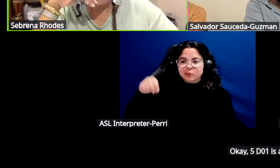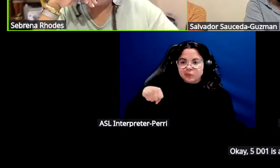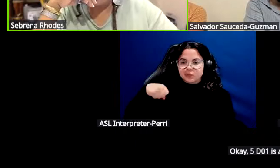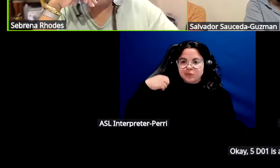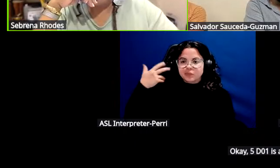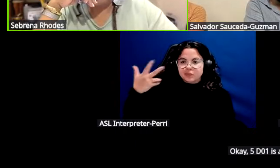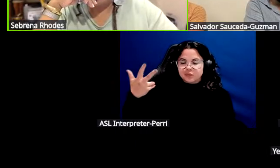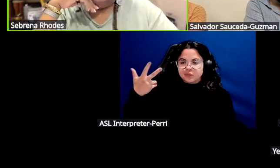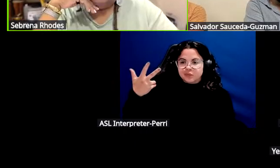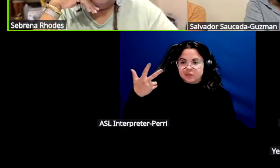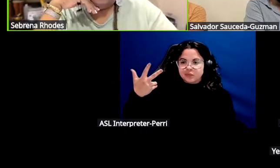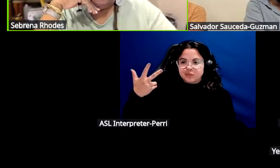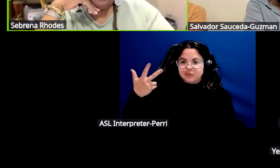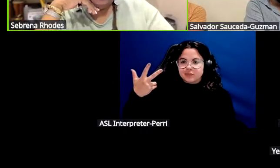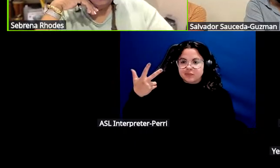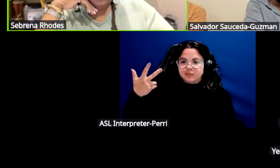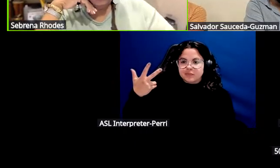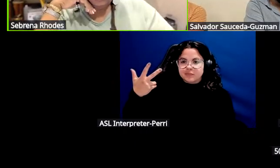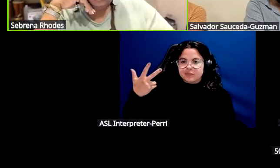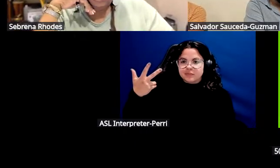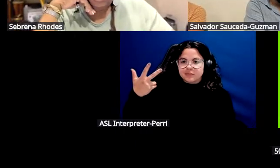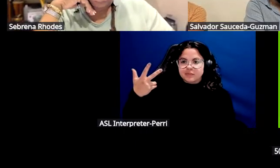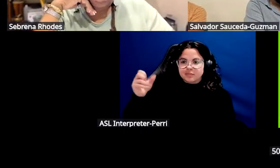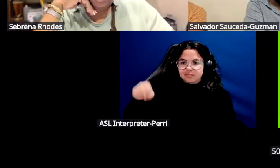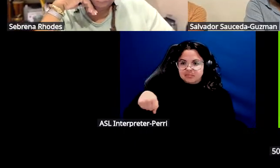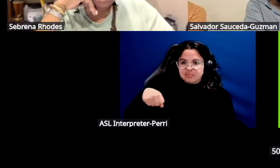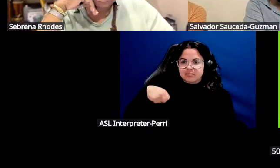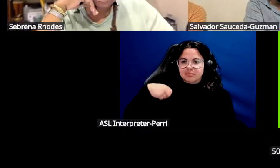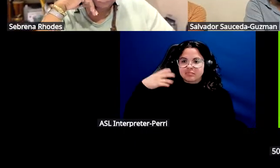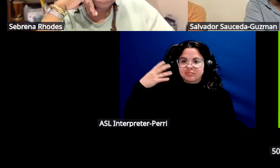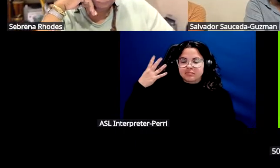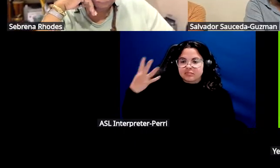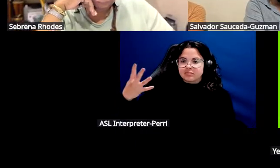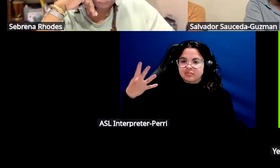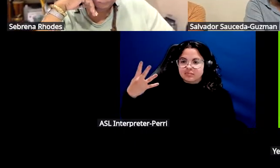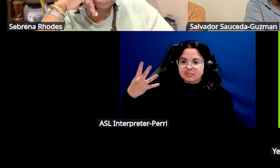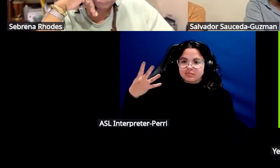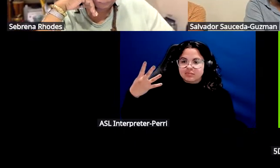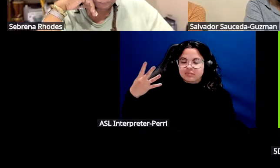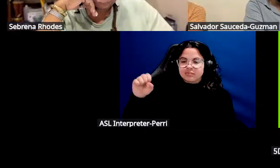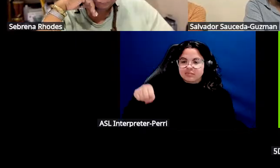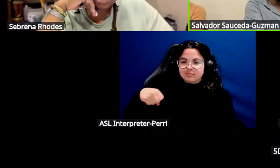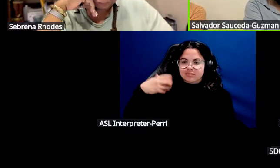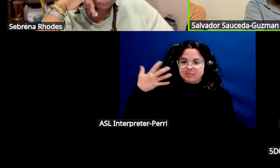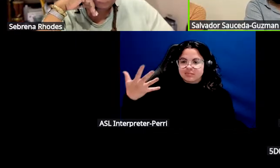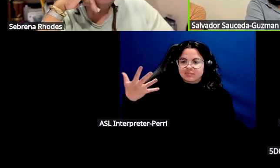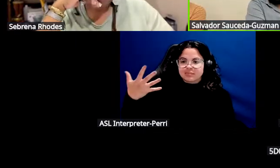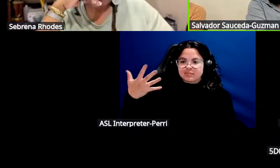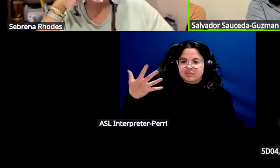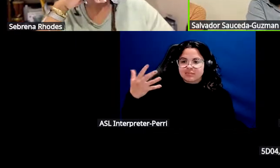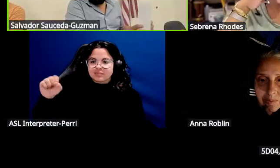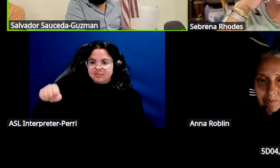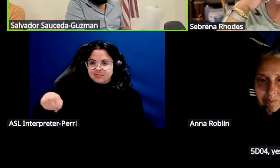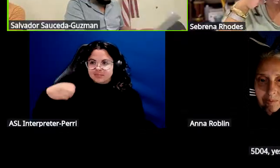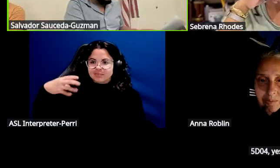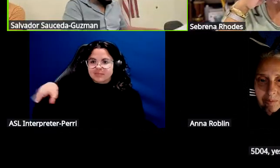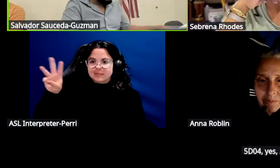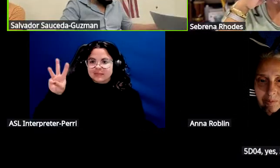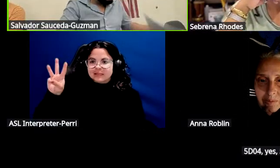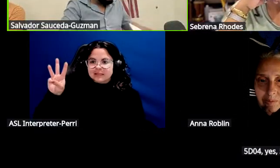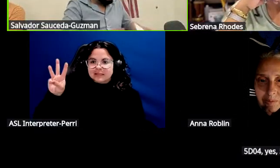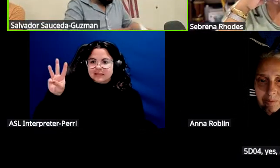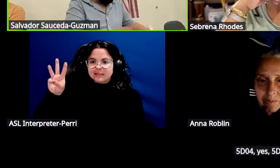Yes. 5D03, Yes. 5D04, Yes. 5D05, yes,